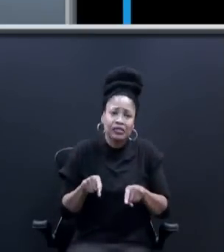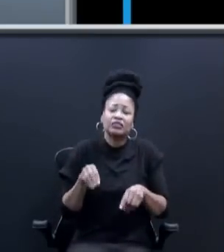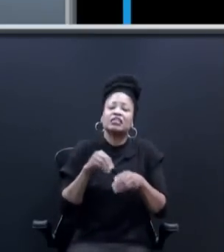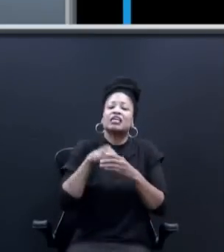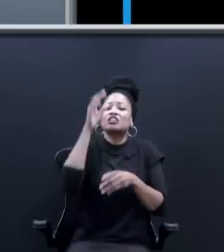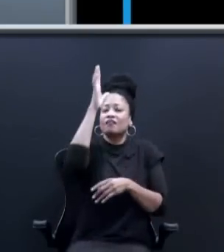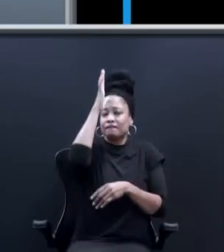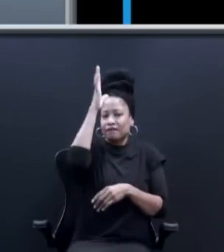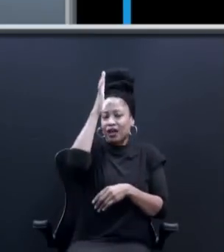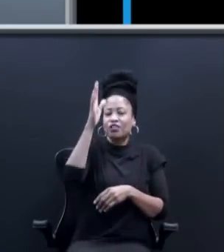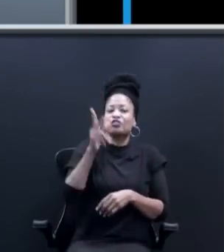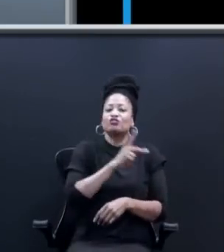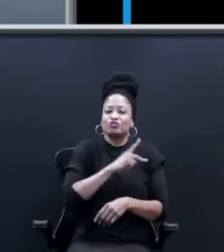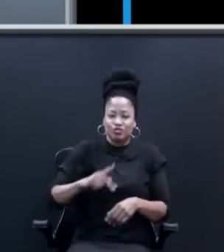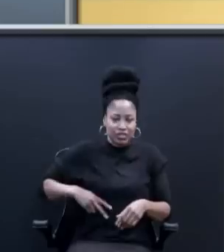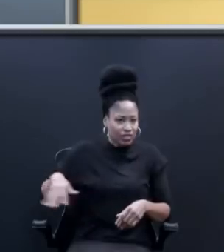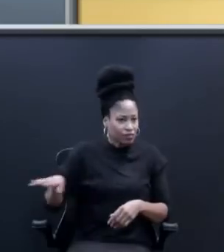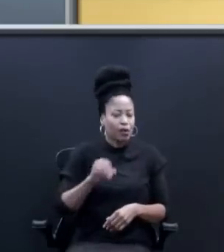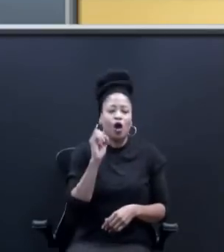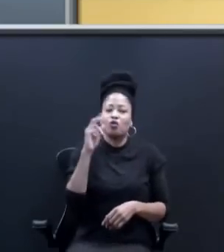Okay, then. That's all I have to say.